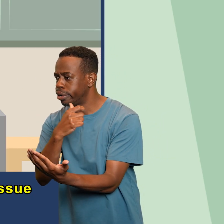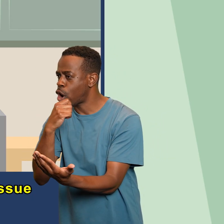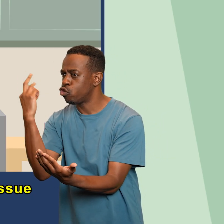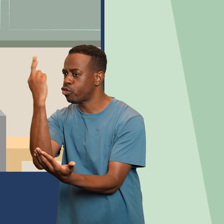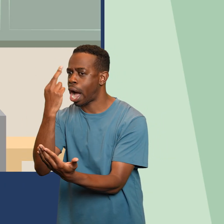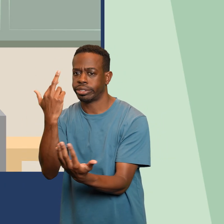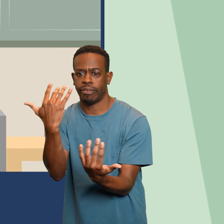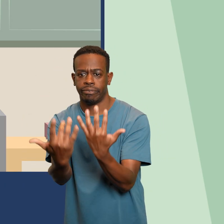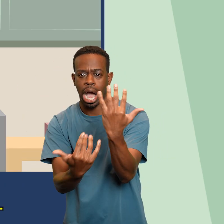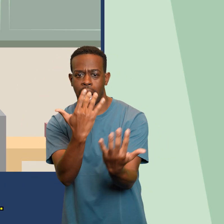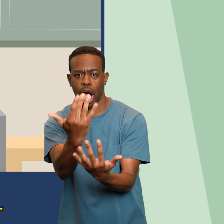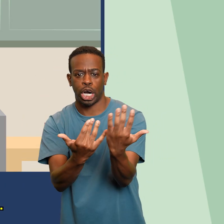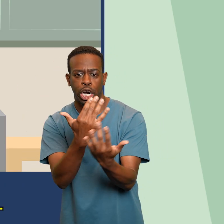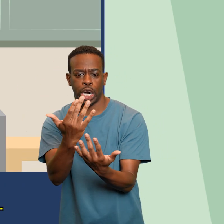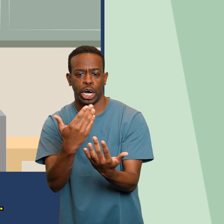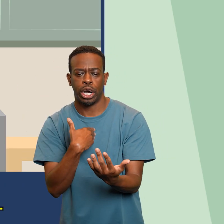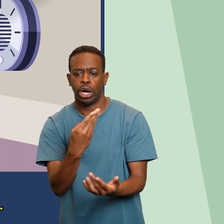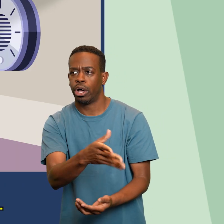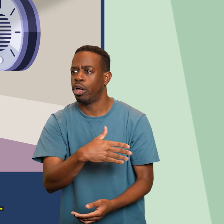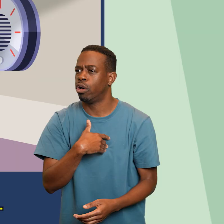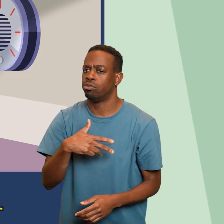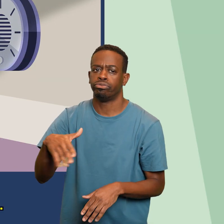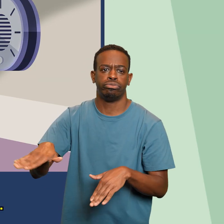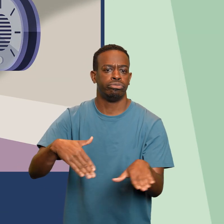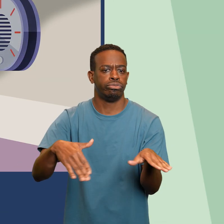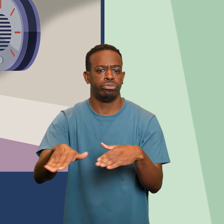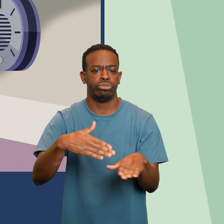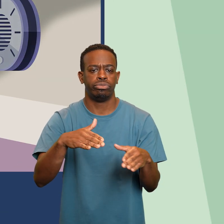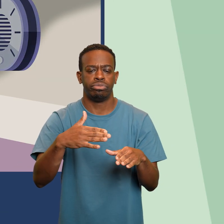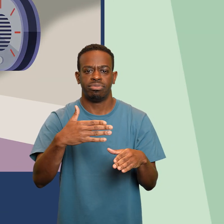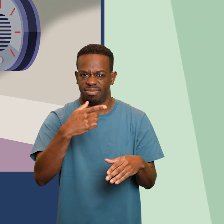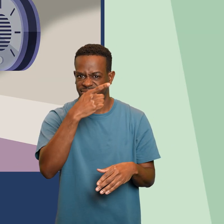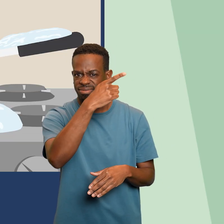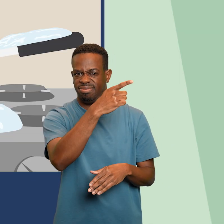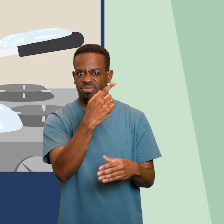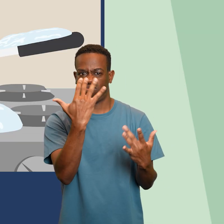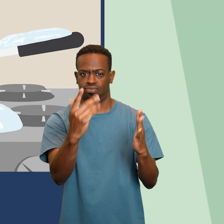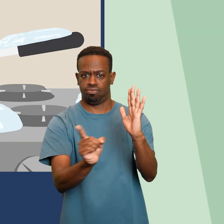didn't notice something was on fire.